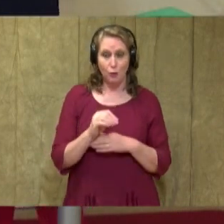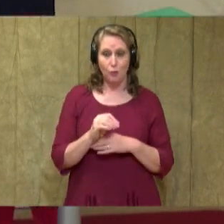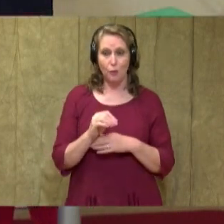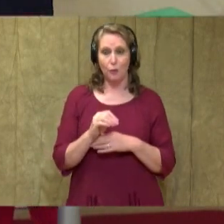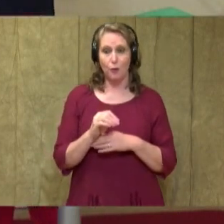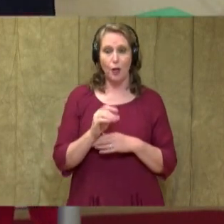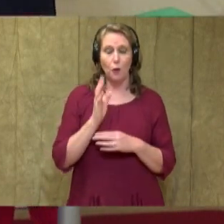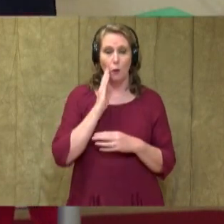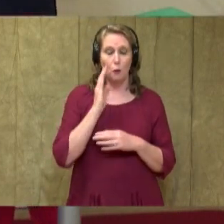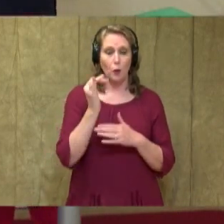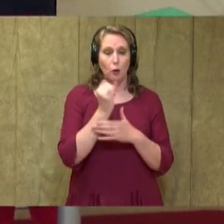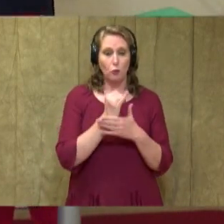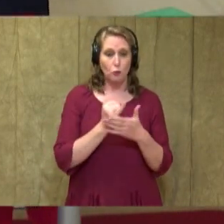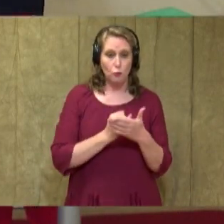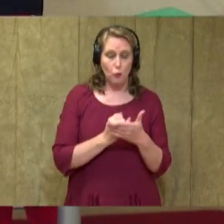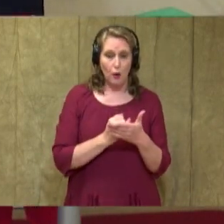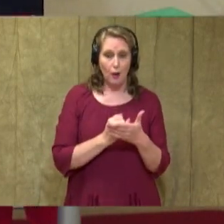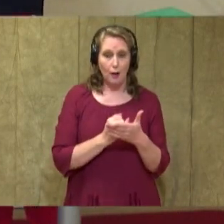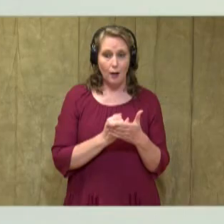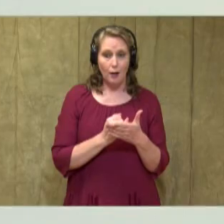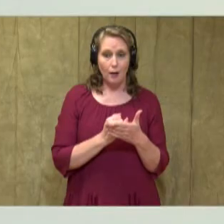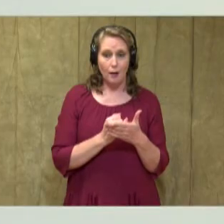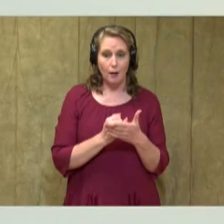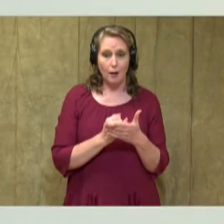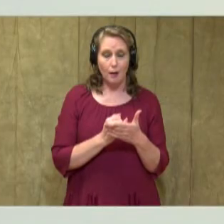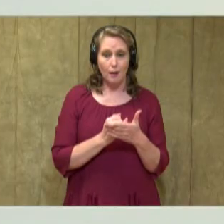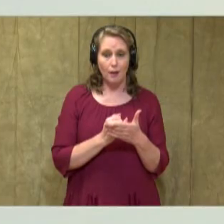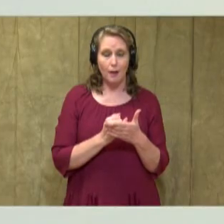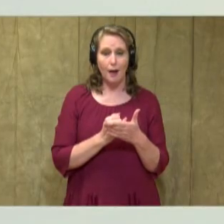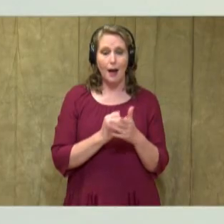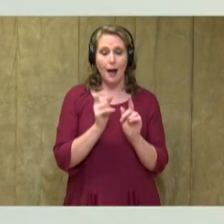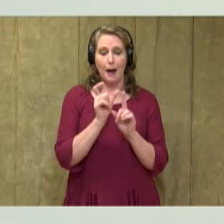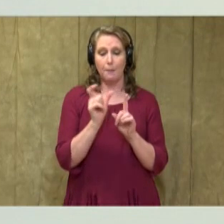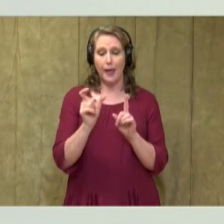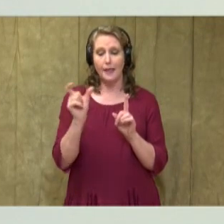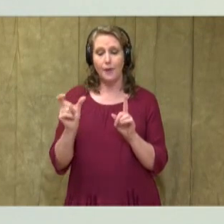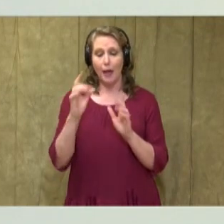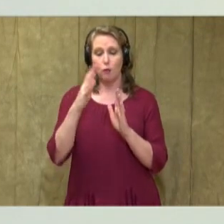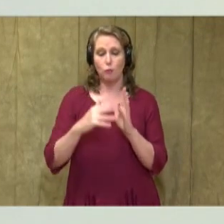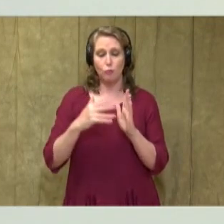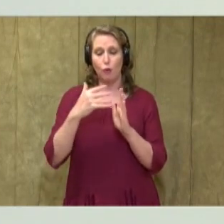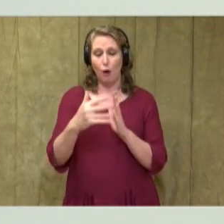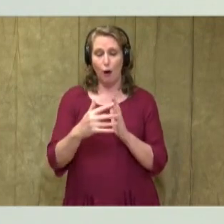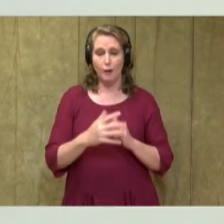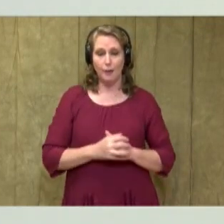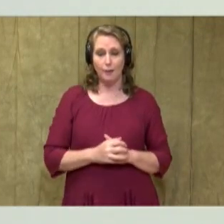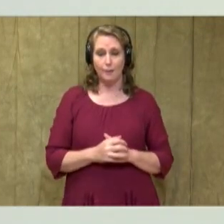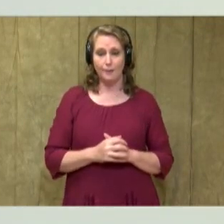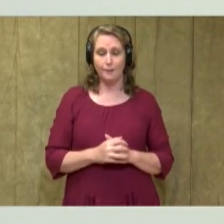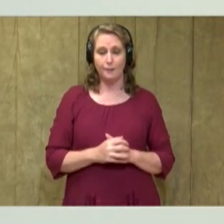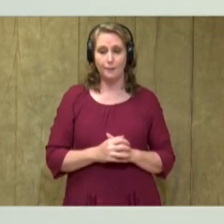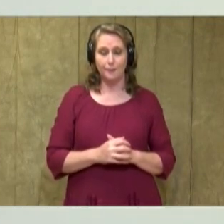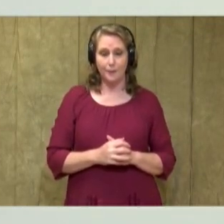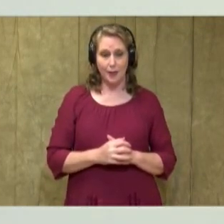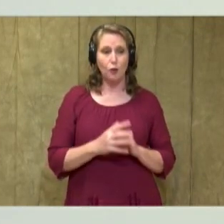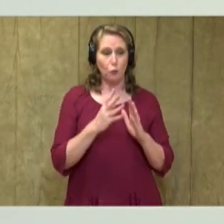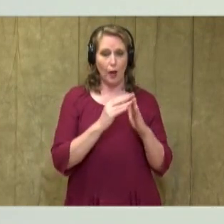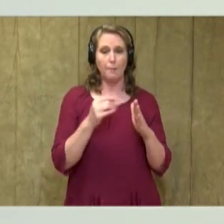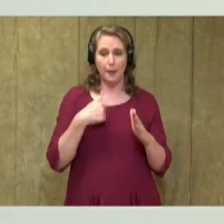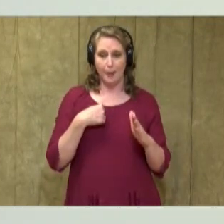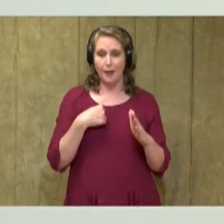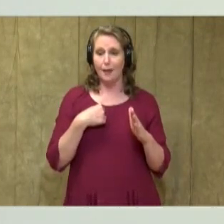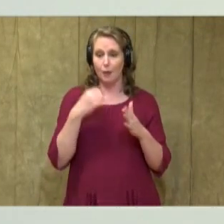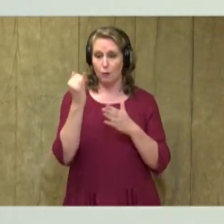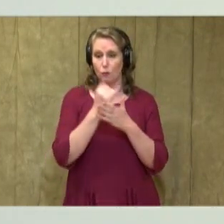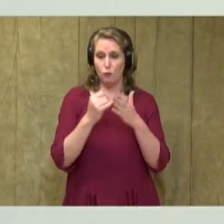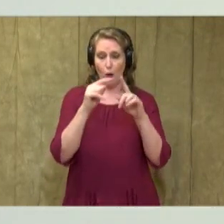going to draw a place value chart. All right, so I want you to draw on your paper a place